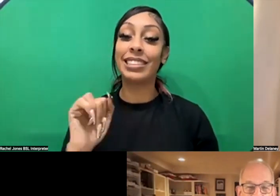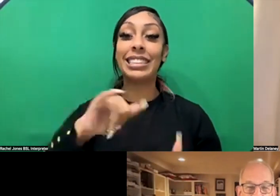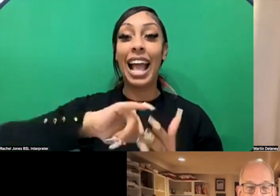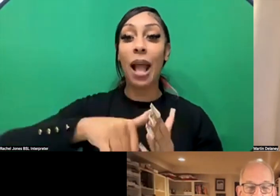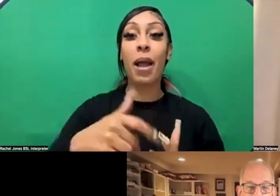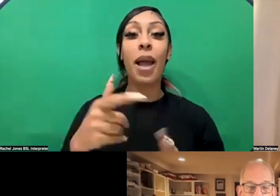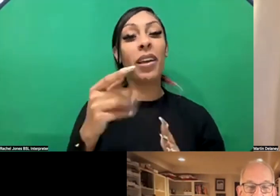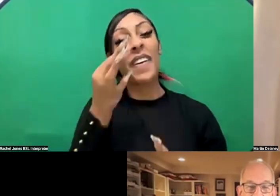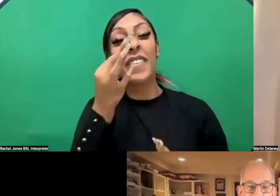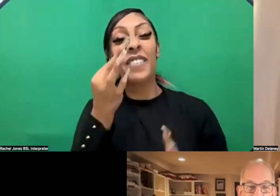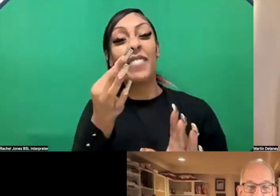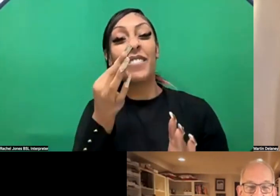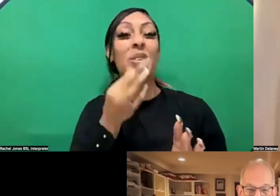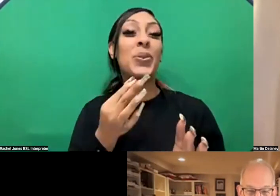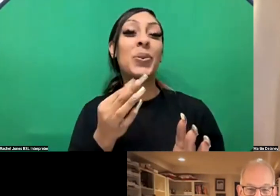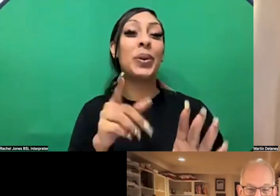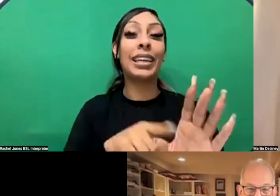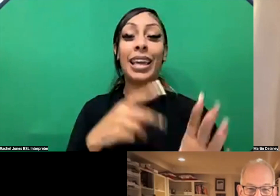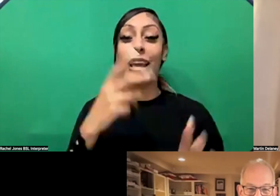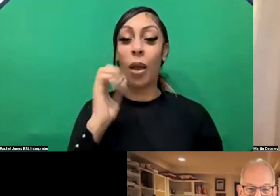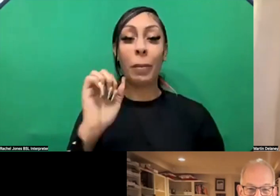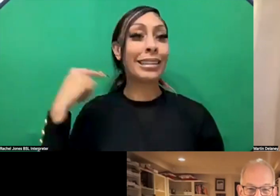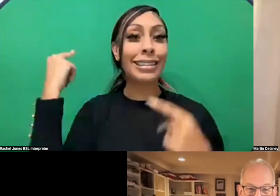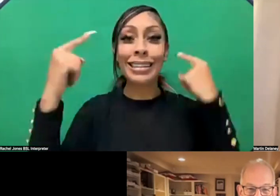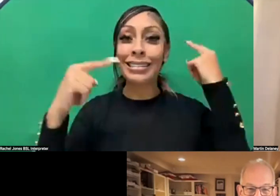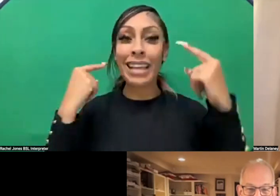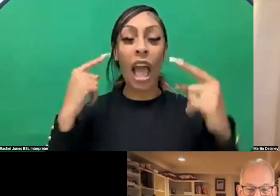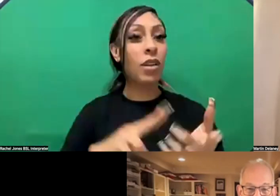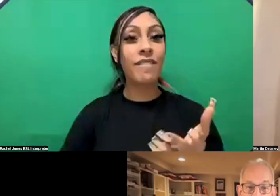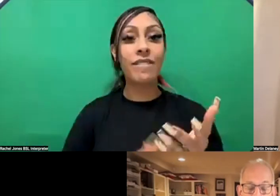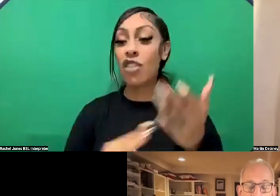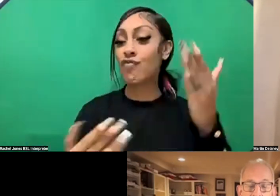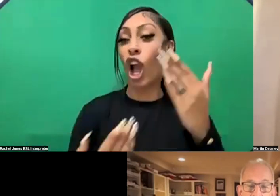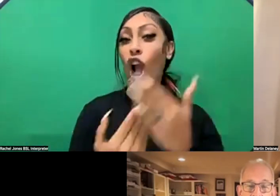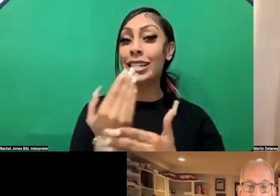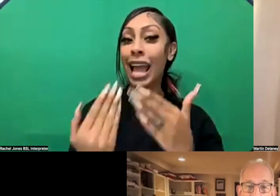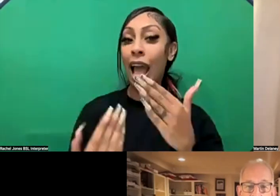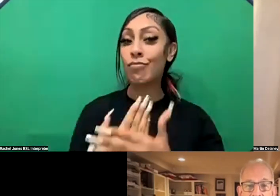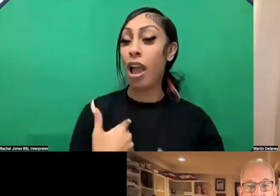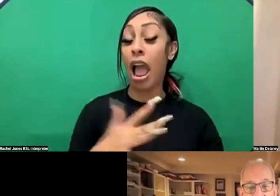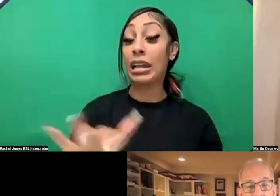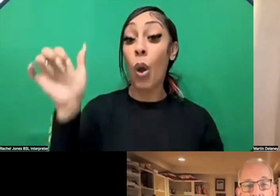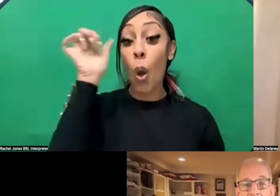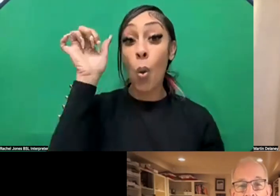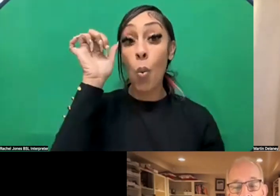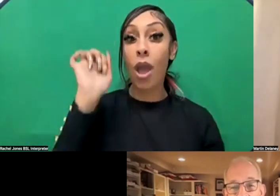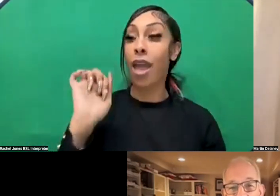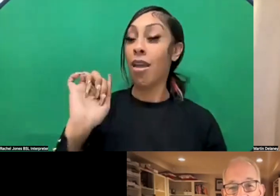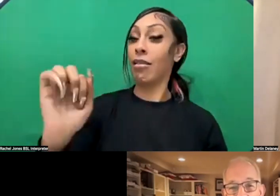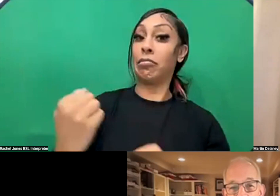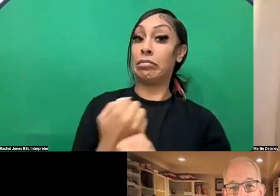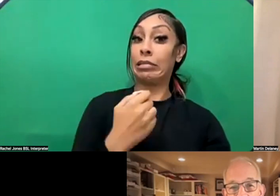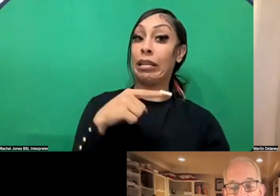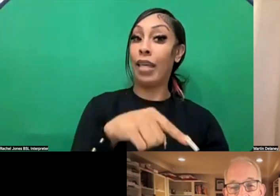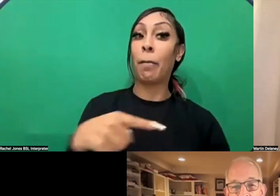old now, should we say? But that sound is still very contemporary. And I wasn't aware he was the kind of artist who did that, you see. So that was very interesting